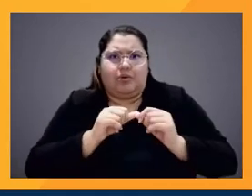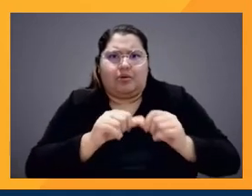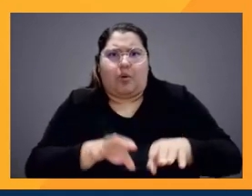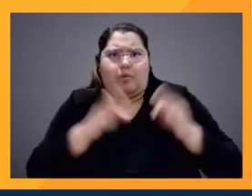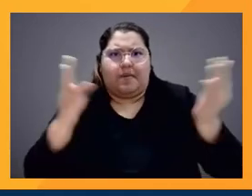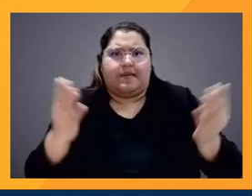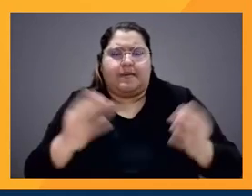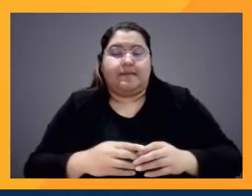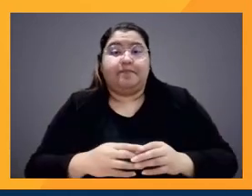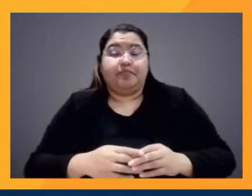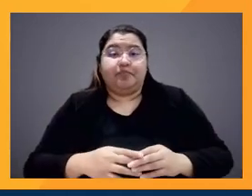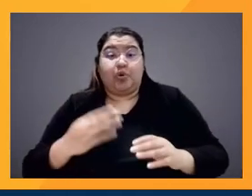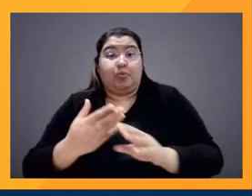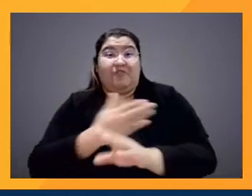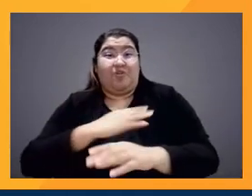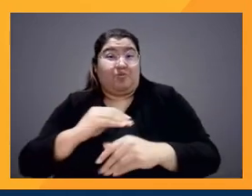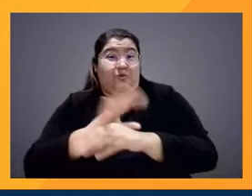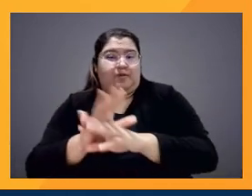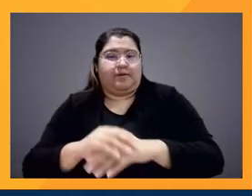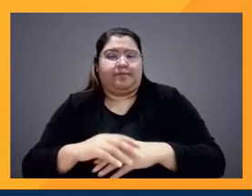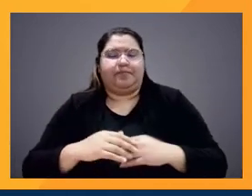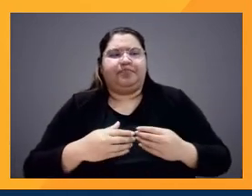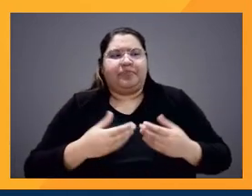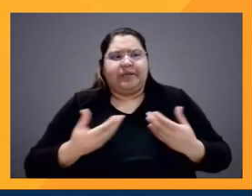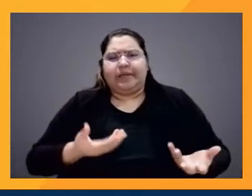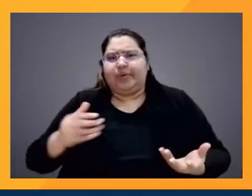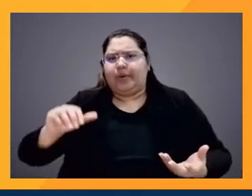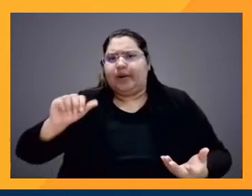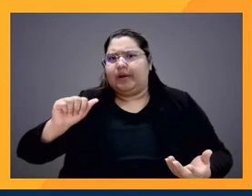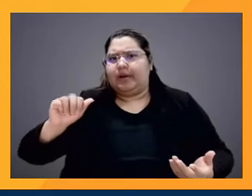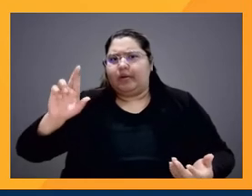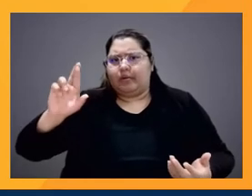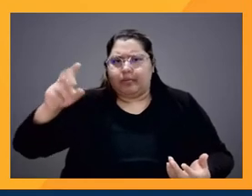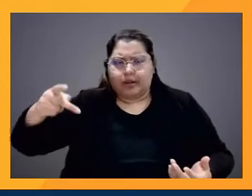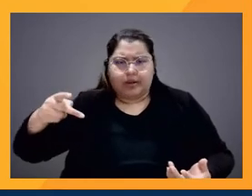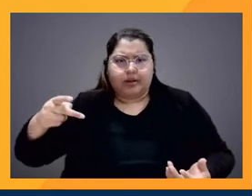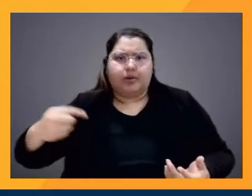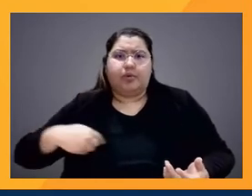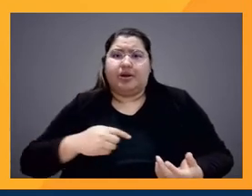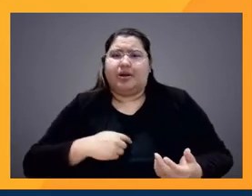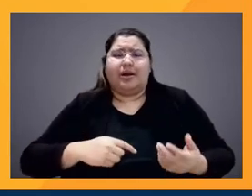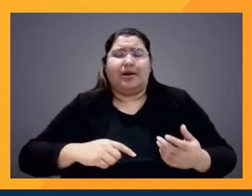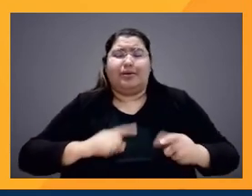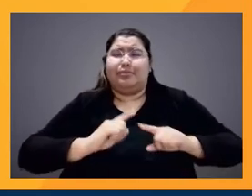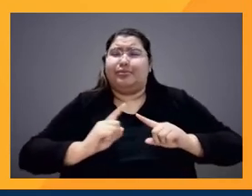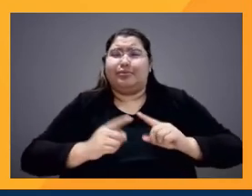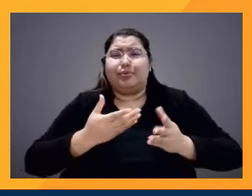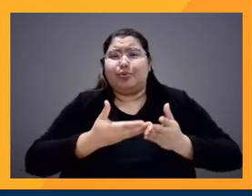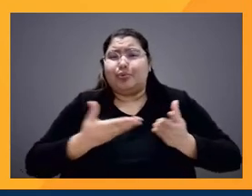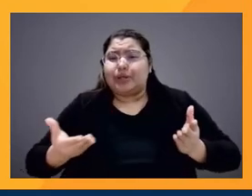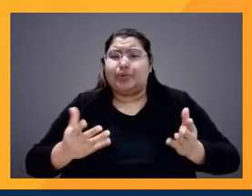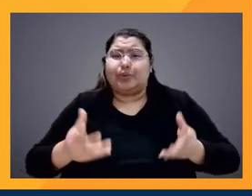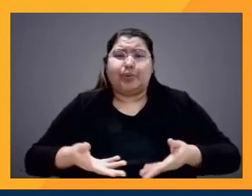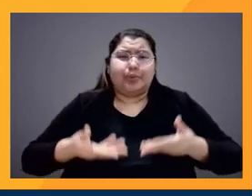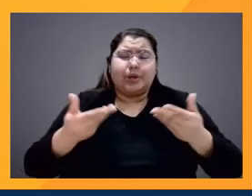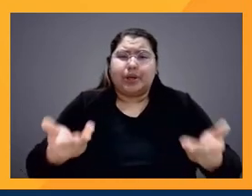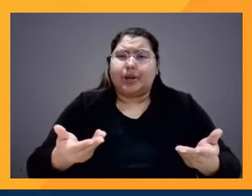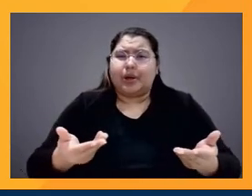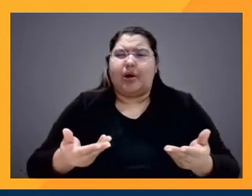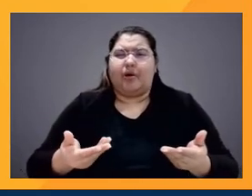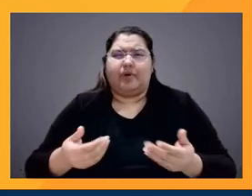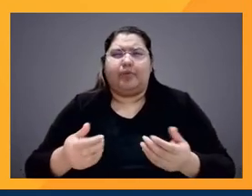and again that families respond to all kinds of crises, be it job loss or a pandemic, or maybe job loss